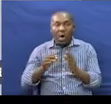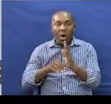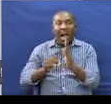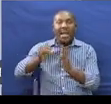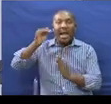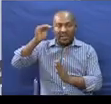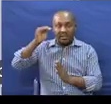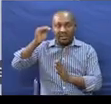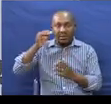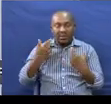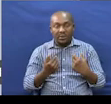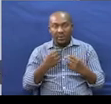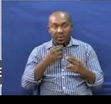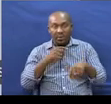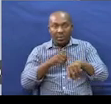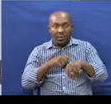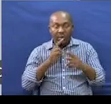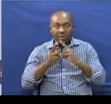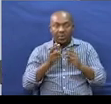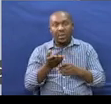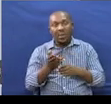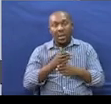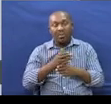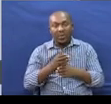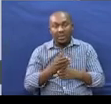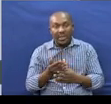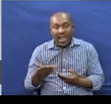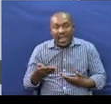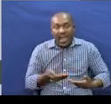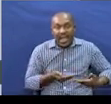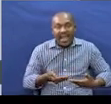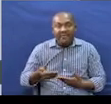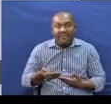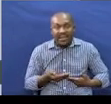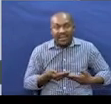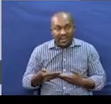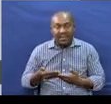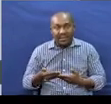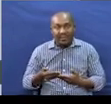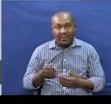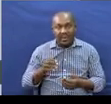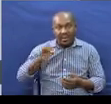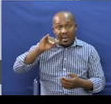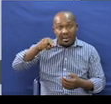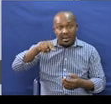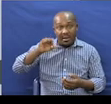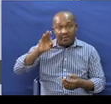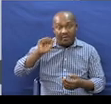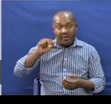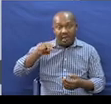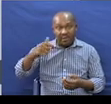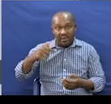about infant mortality rate, we are talking about those babies, those children